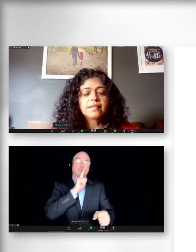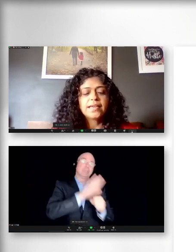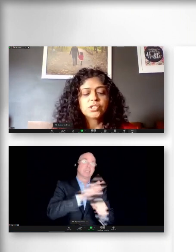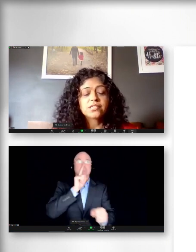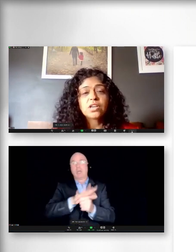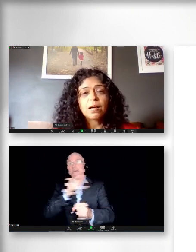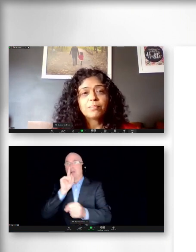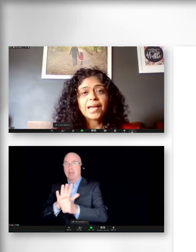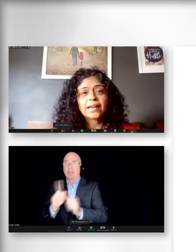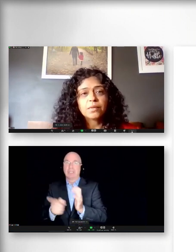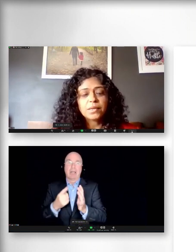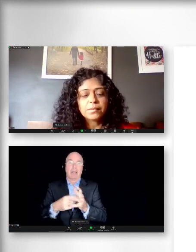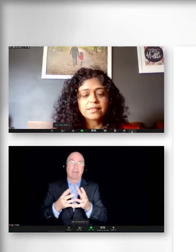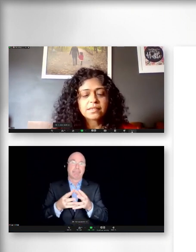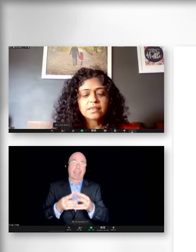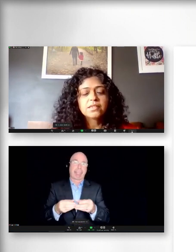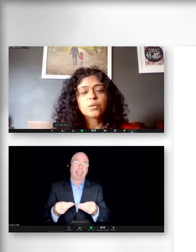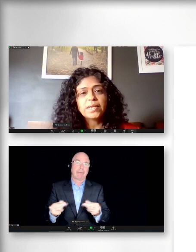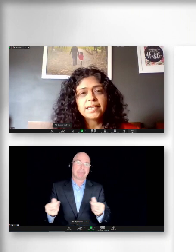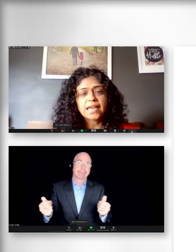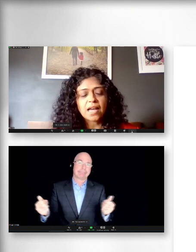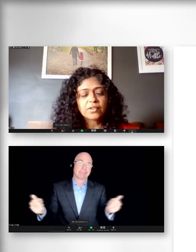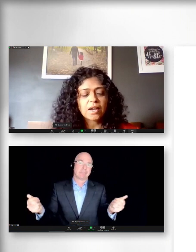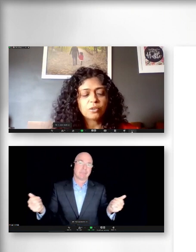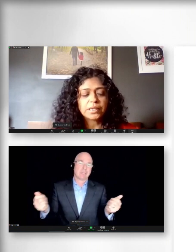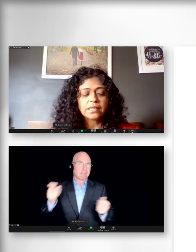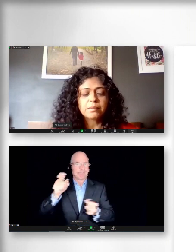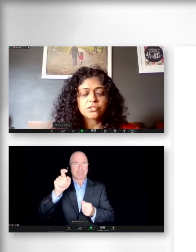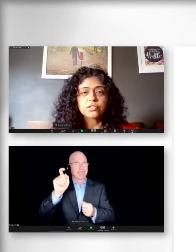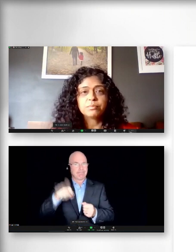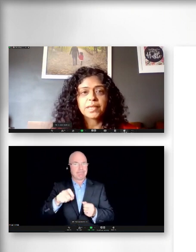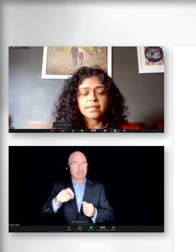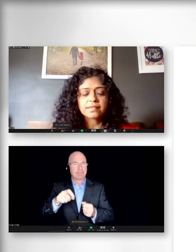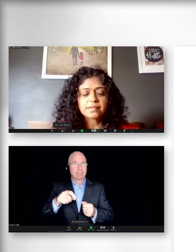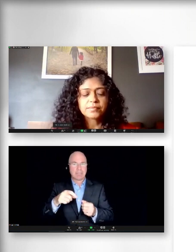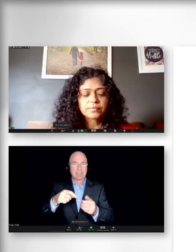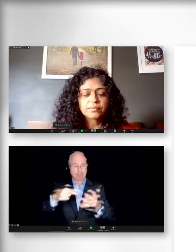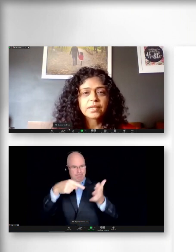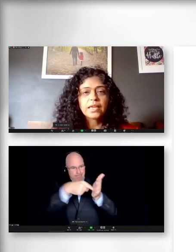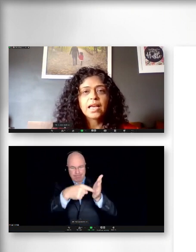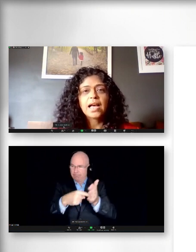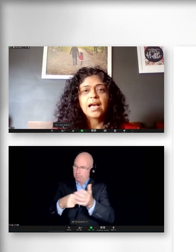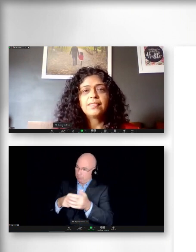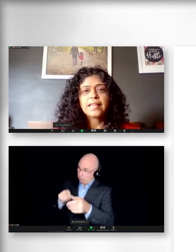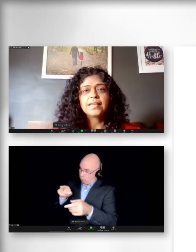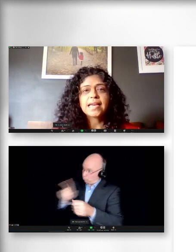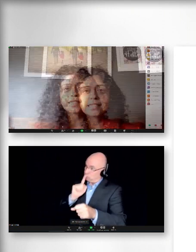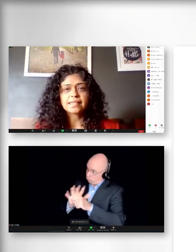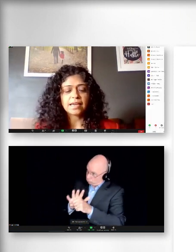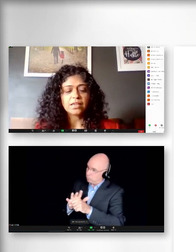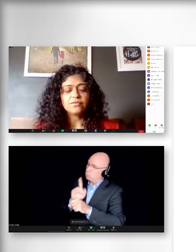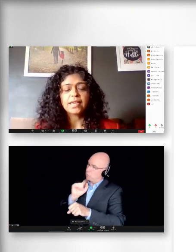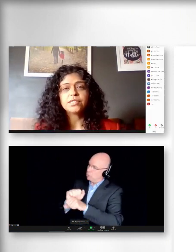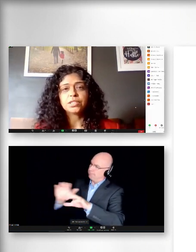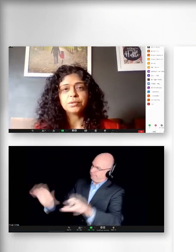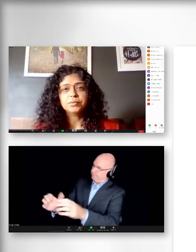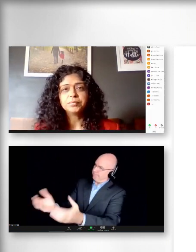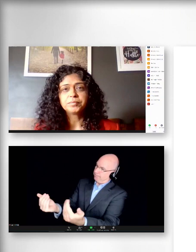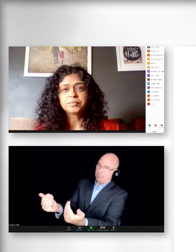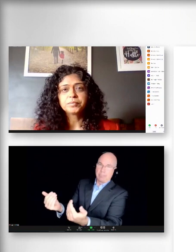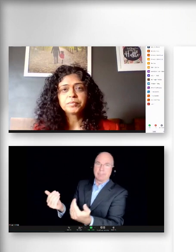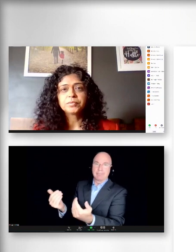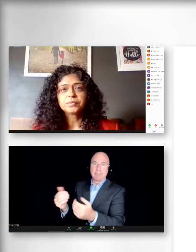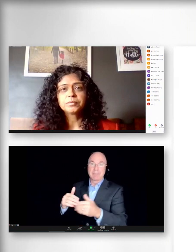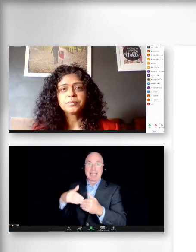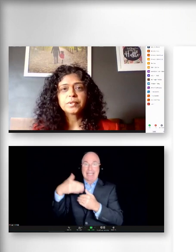sometimes they just stop at commitments. So we need to have accountability measures in place. And then the next slide of day 2